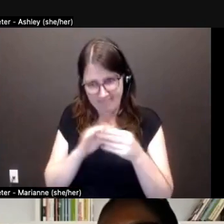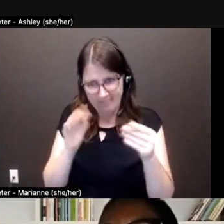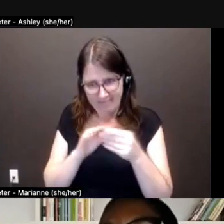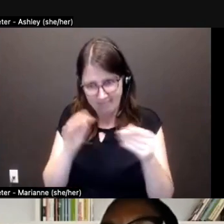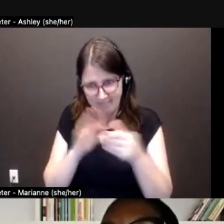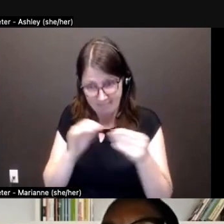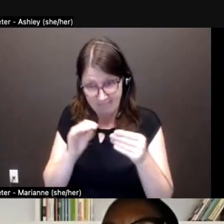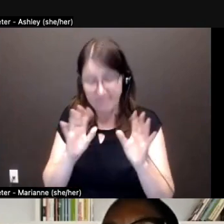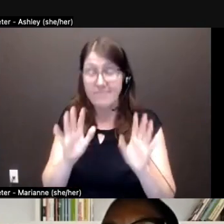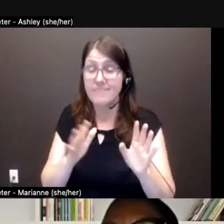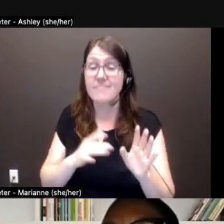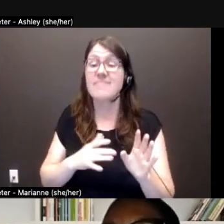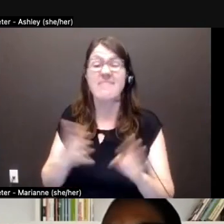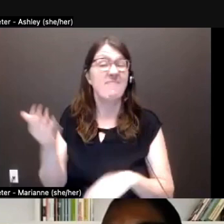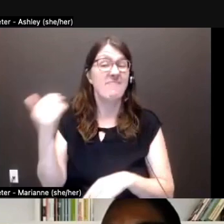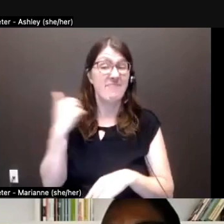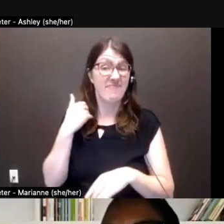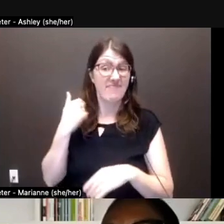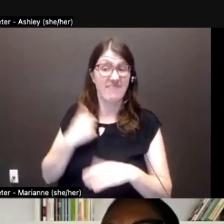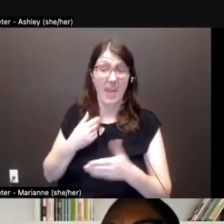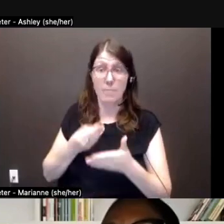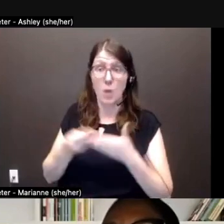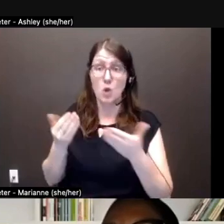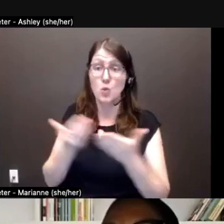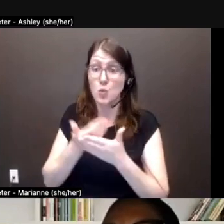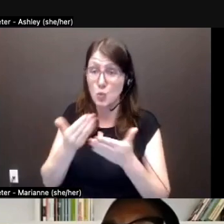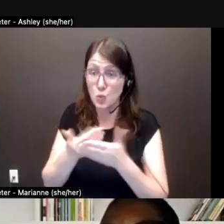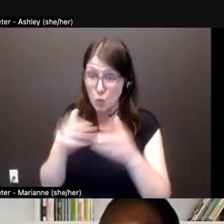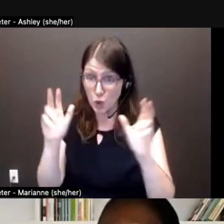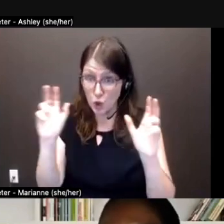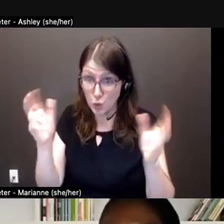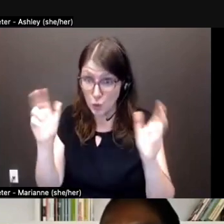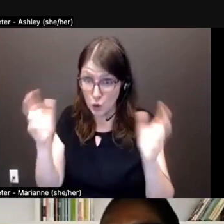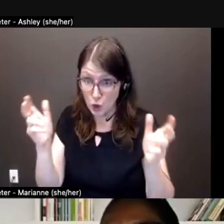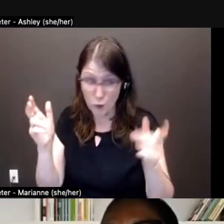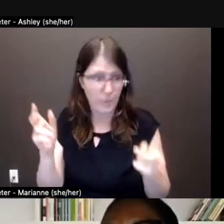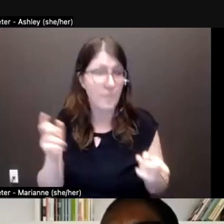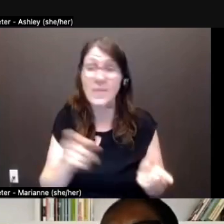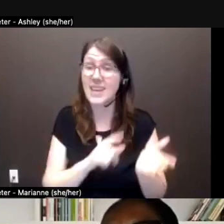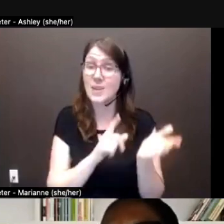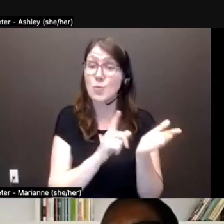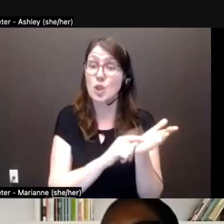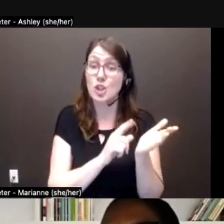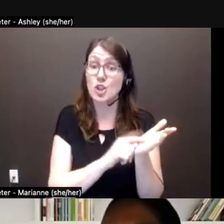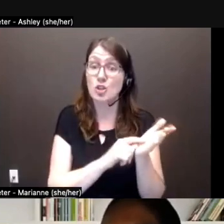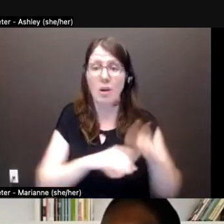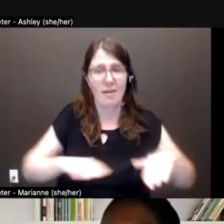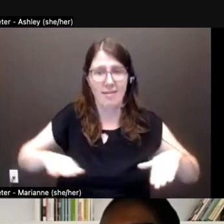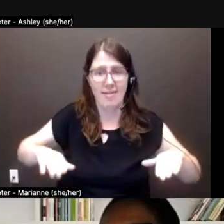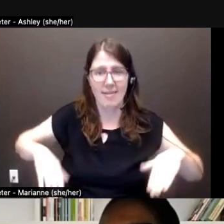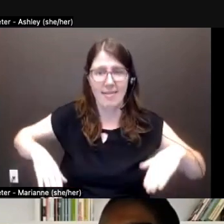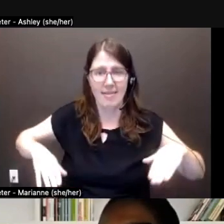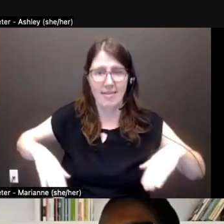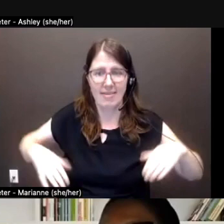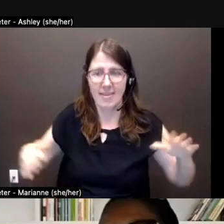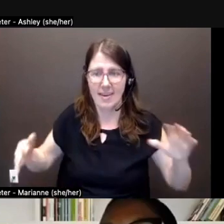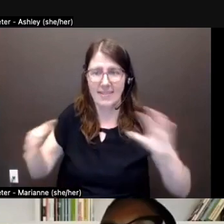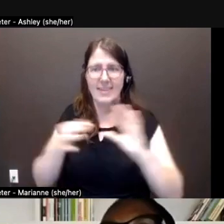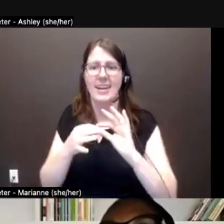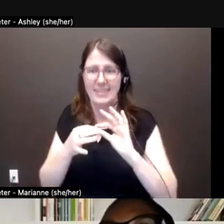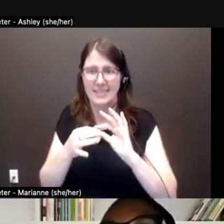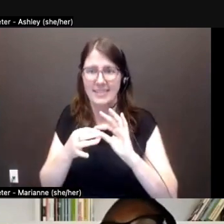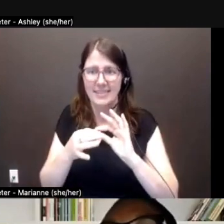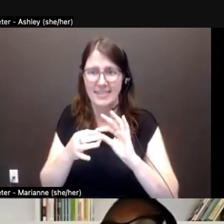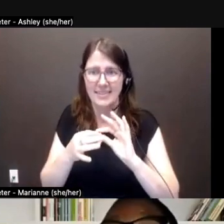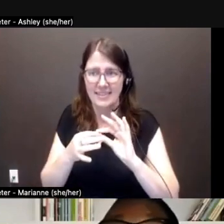computer and my printer was not connected to the new